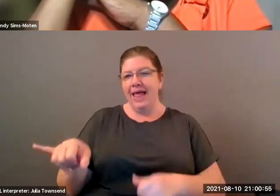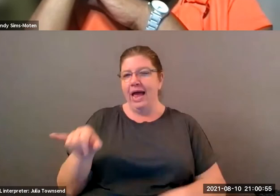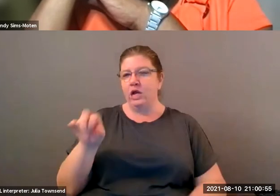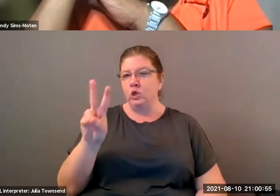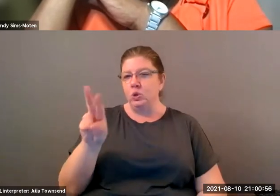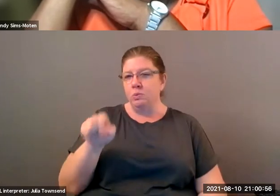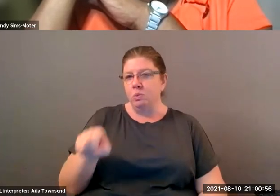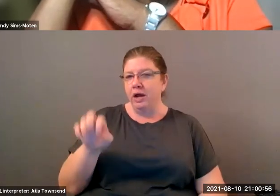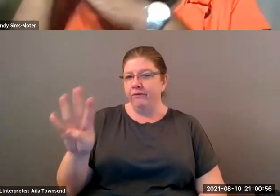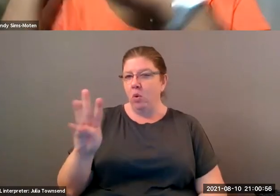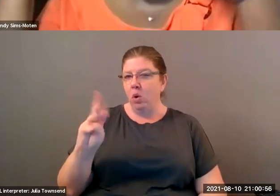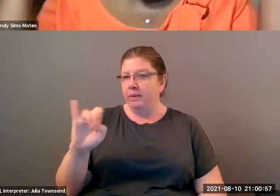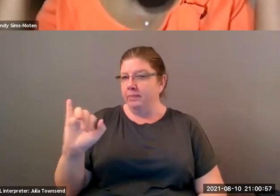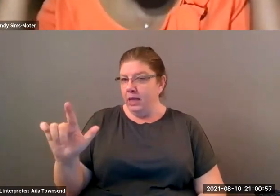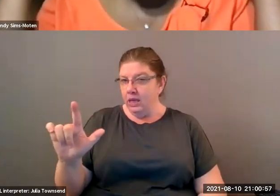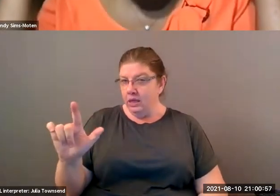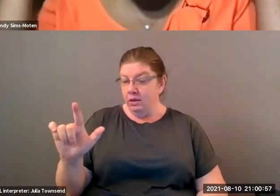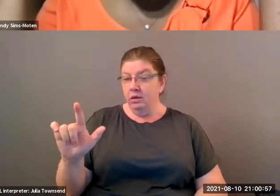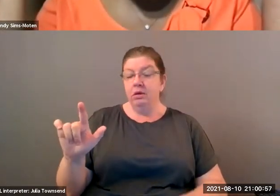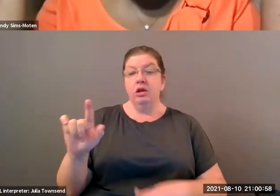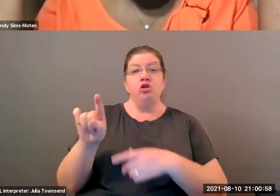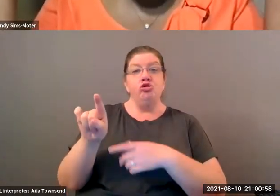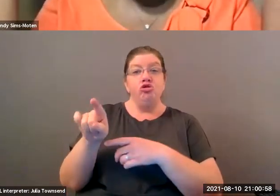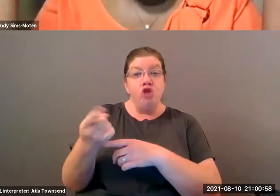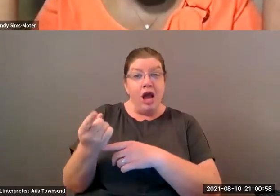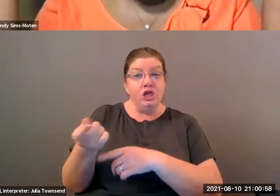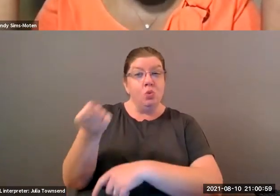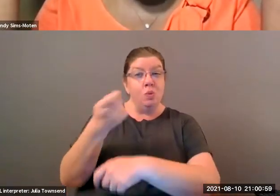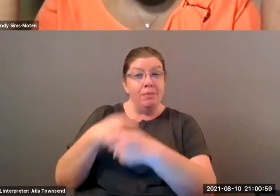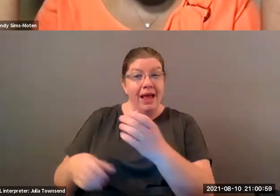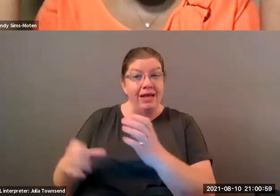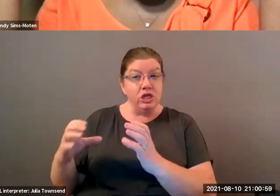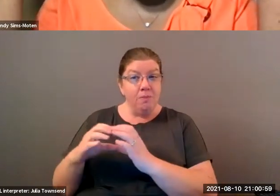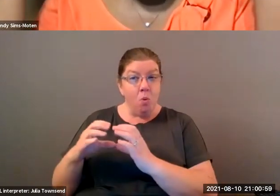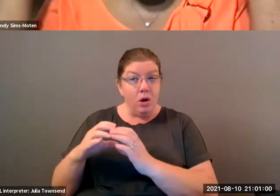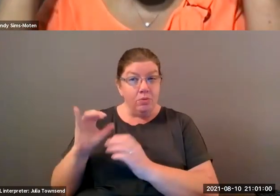million, was that just to replace the portables?